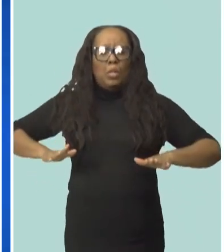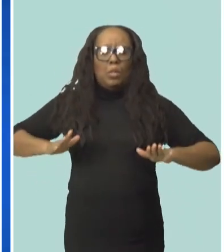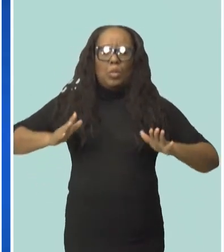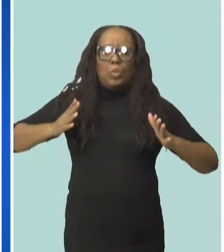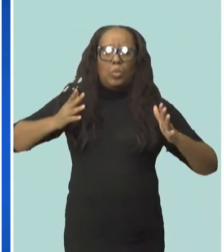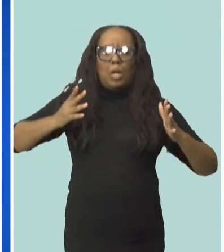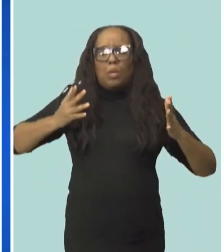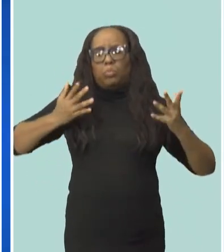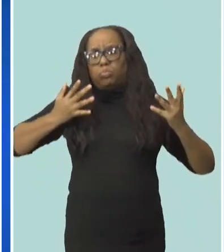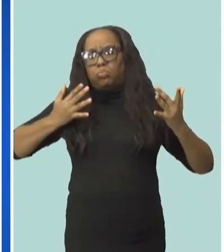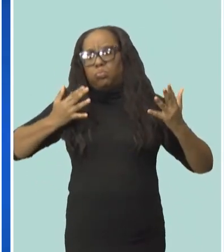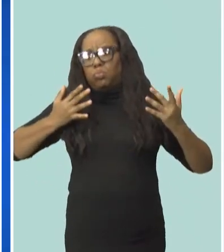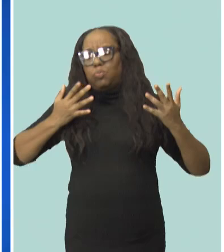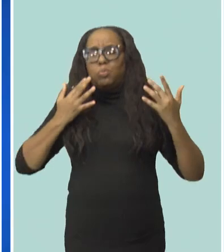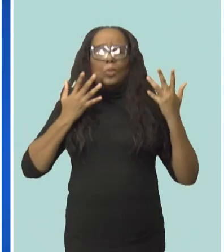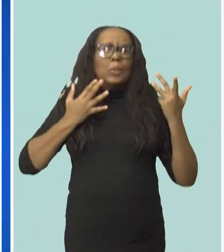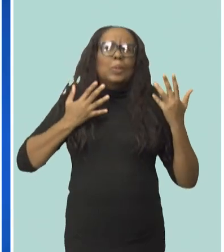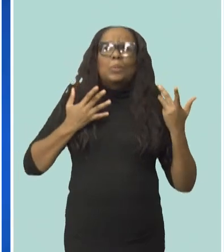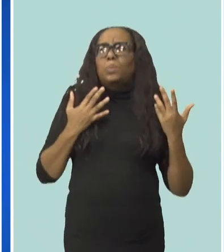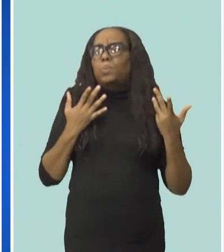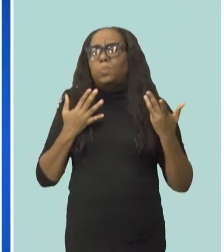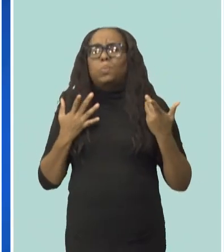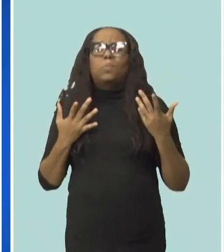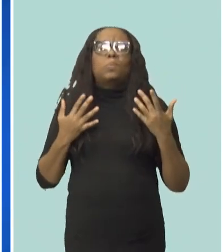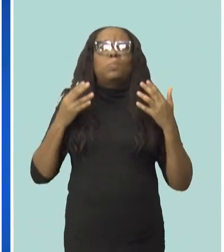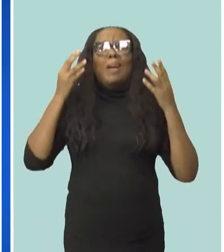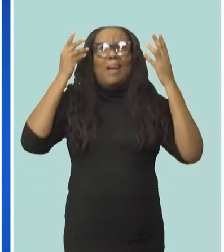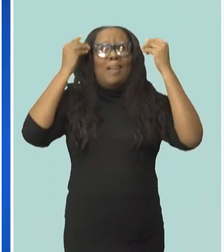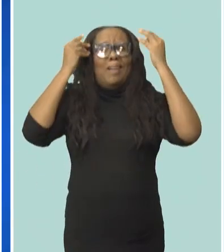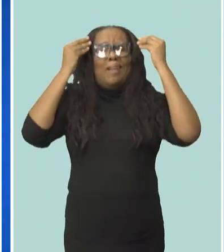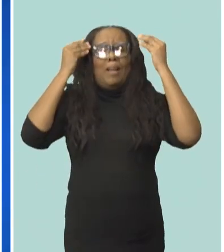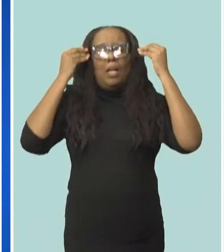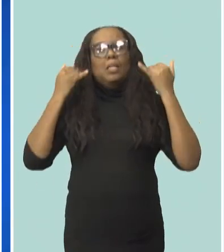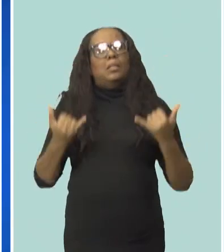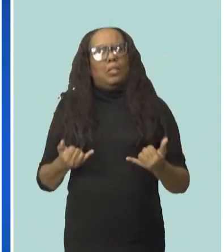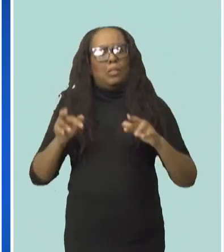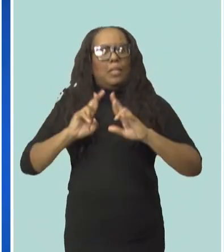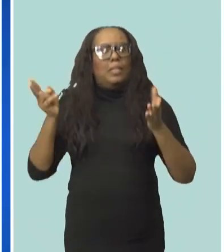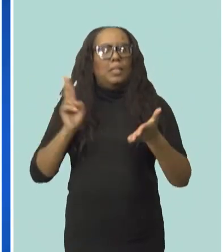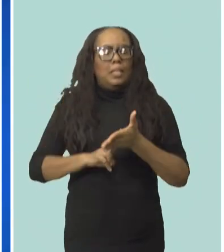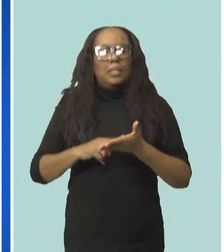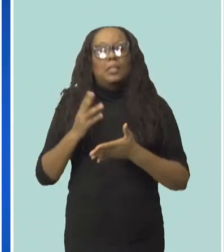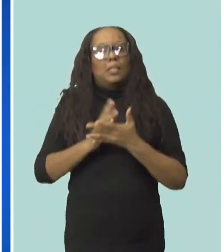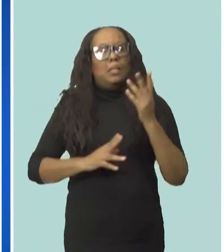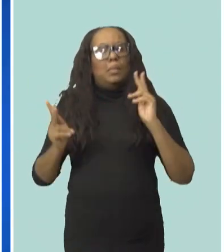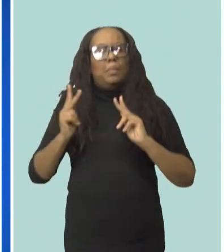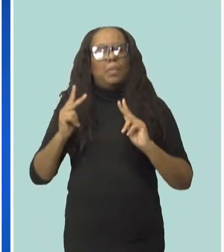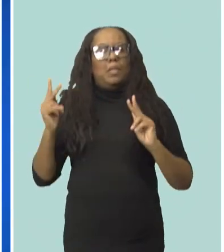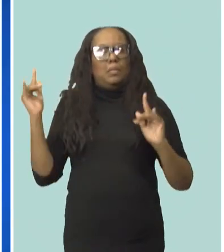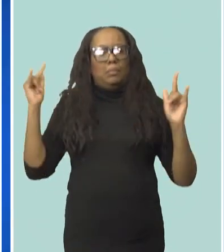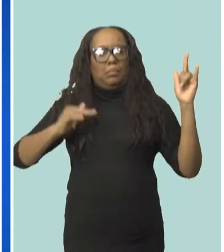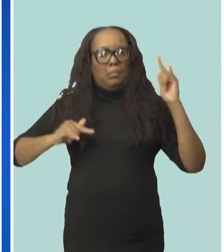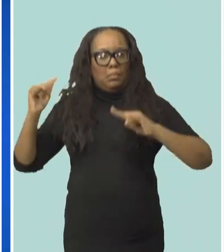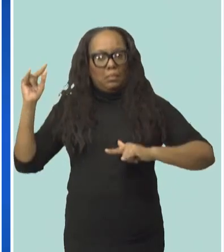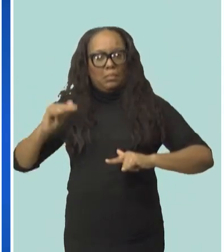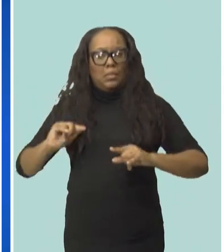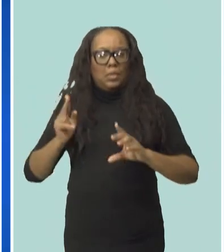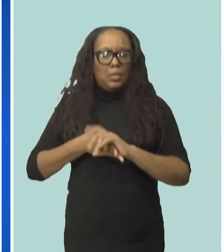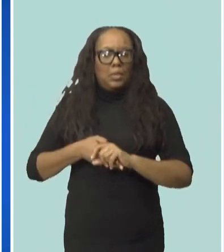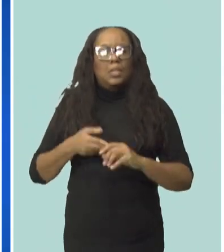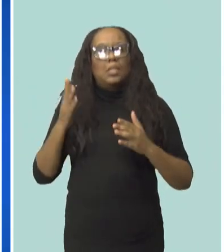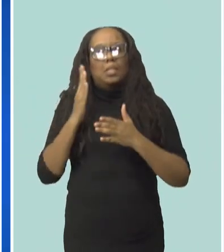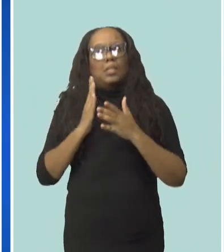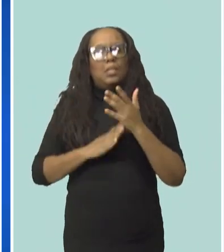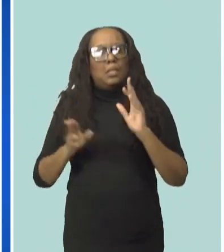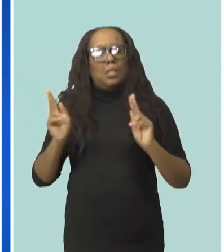been a last-minute push. I think a lot of people are now trying to get signed up. We got a lot of visitors that are in also coming through. We got some coming today for our